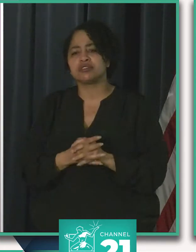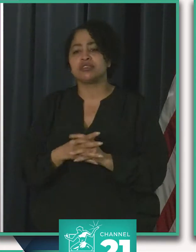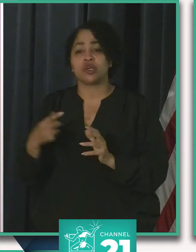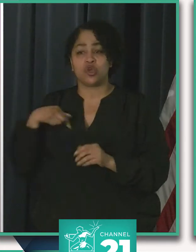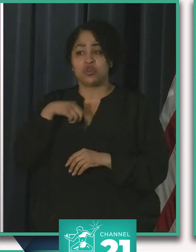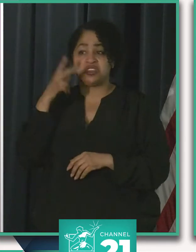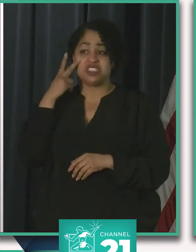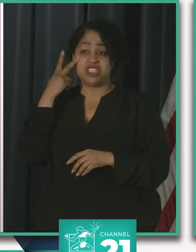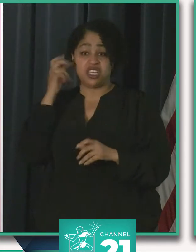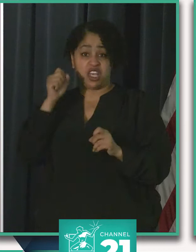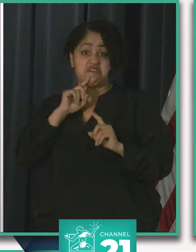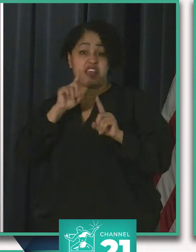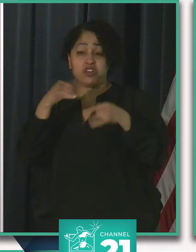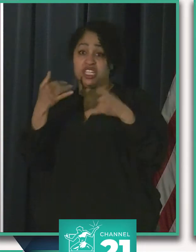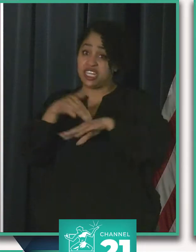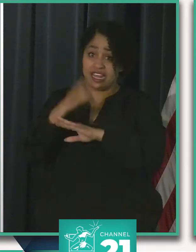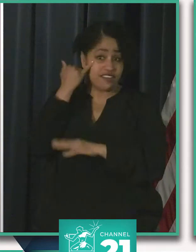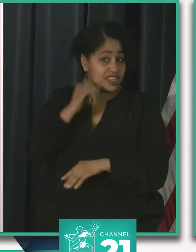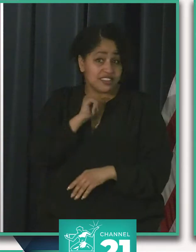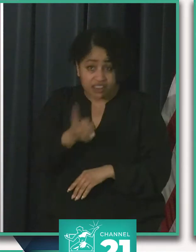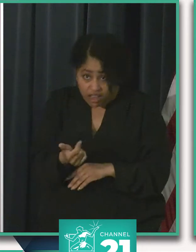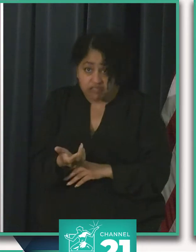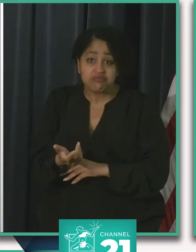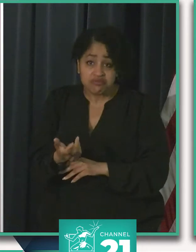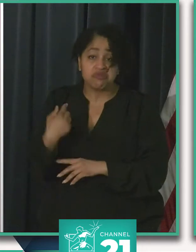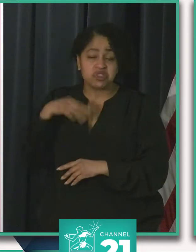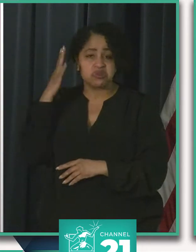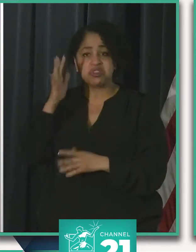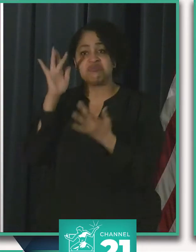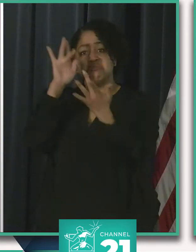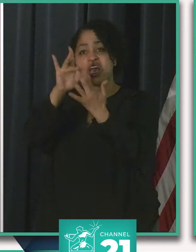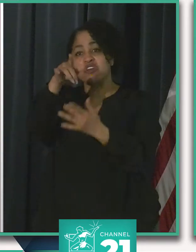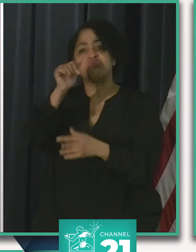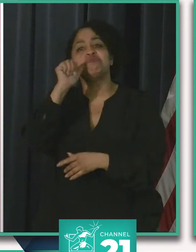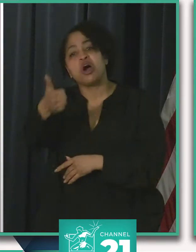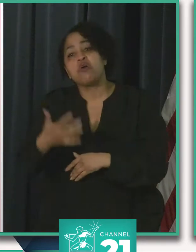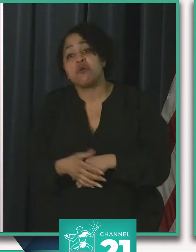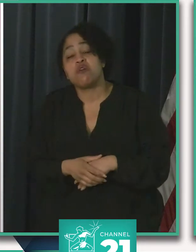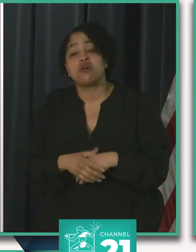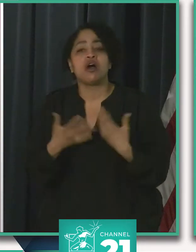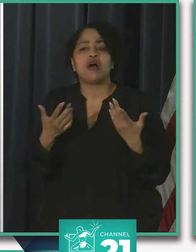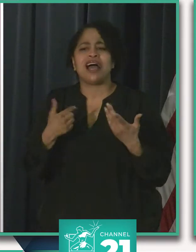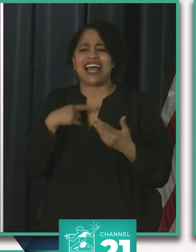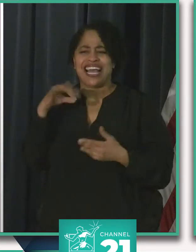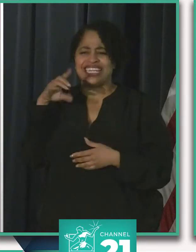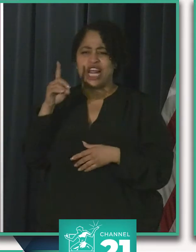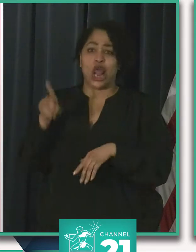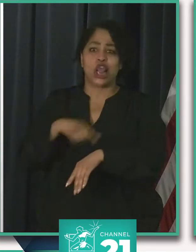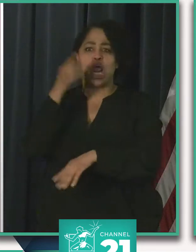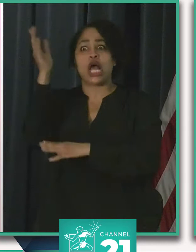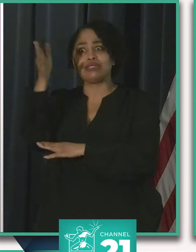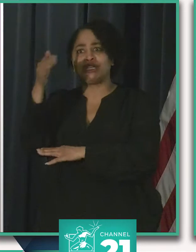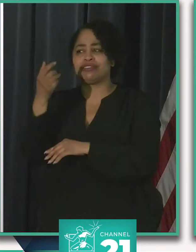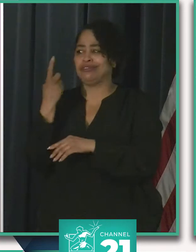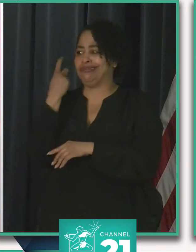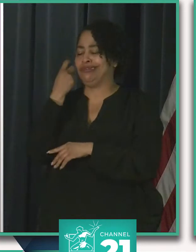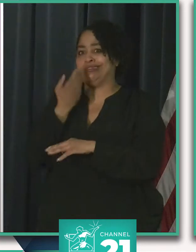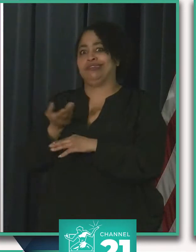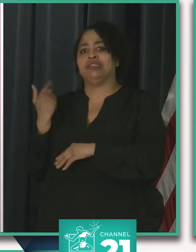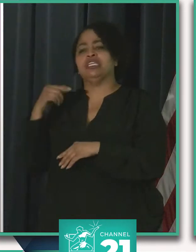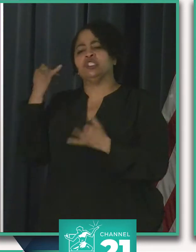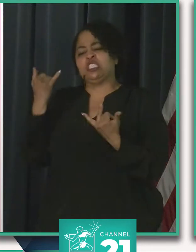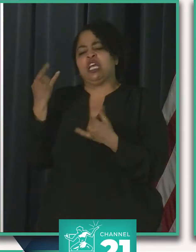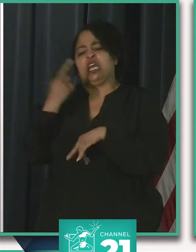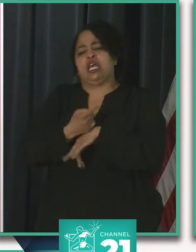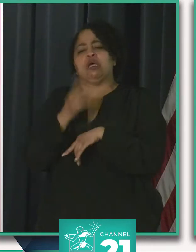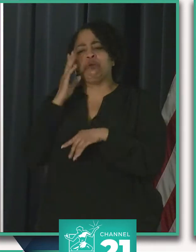we'll see if we can't get you an answer tonight, or if not, we'll get back to you tomorrow. I did a long speech the other day, so this is going to be very